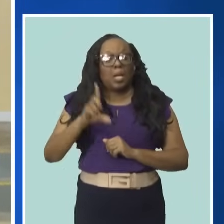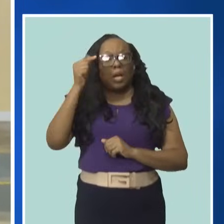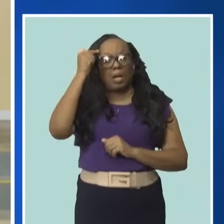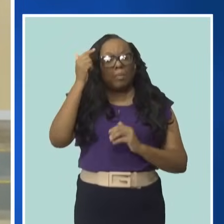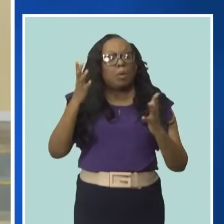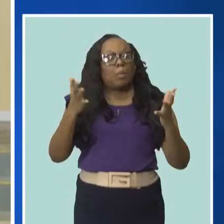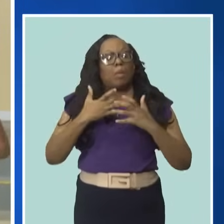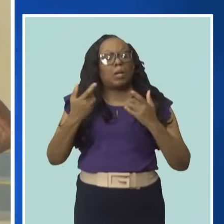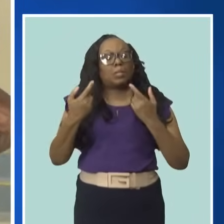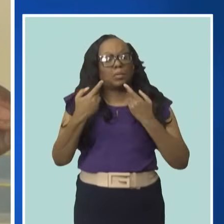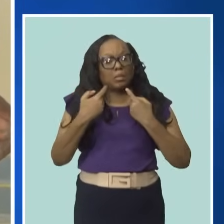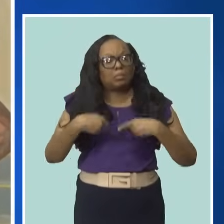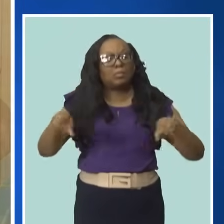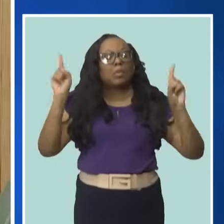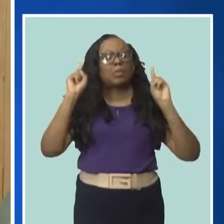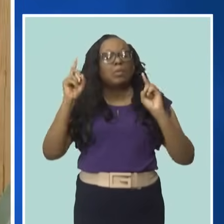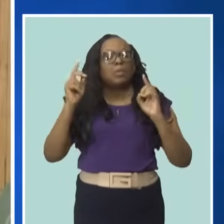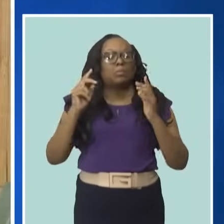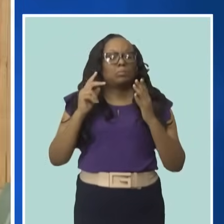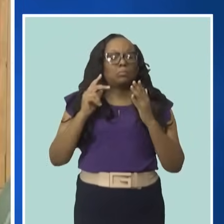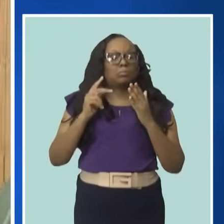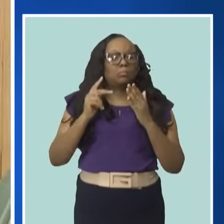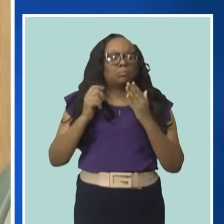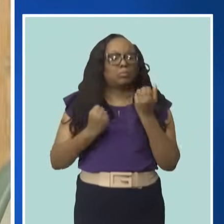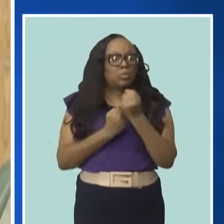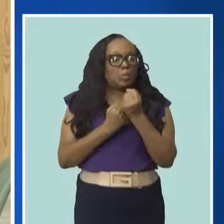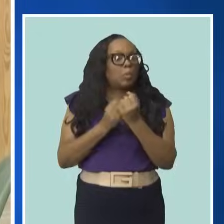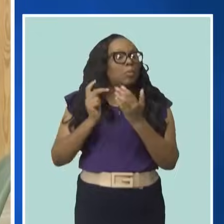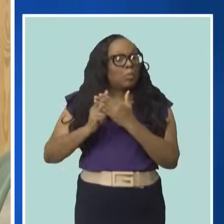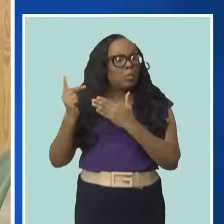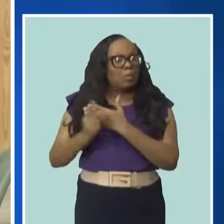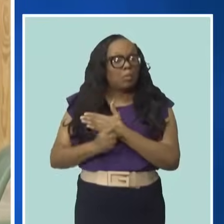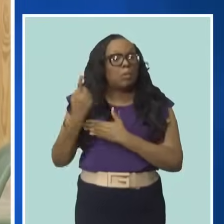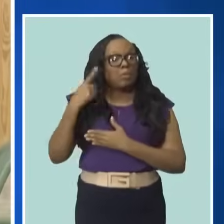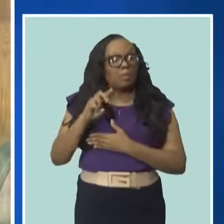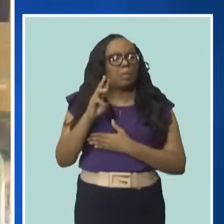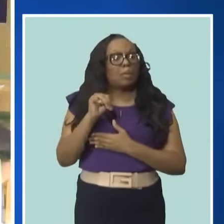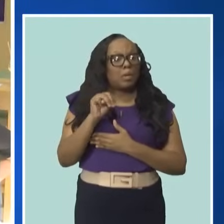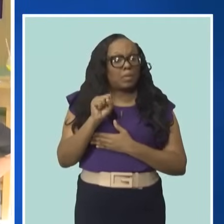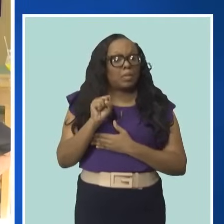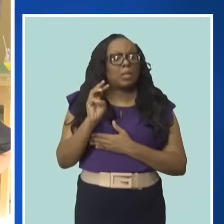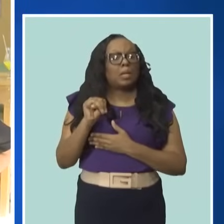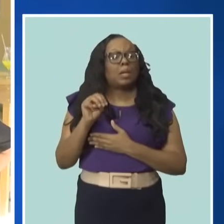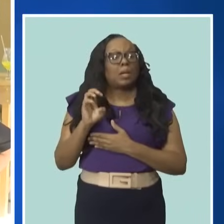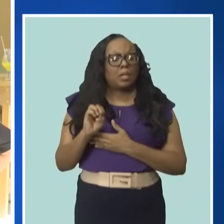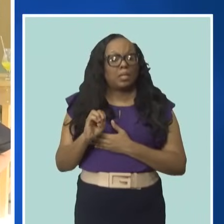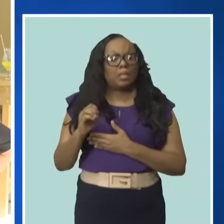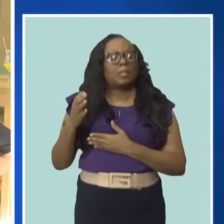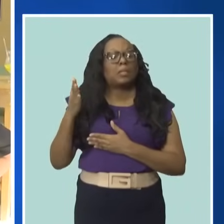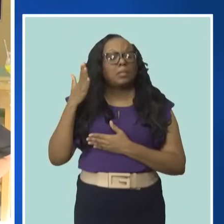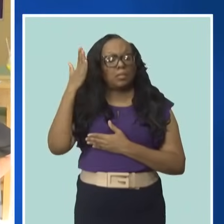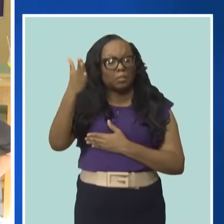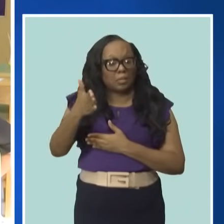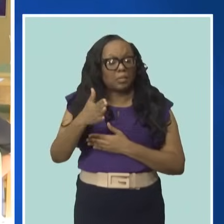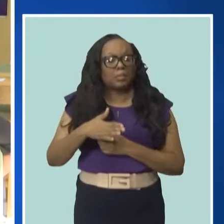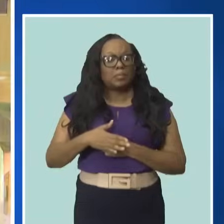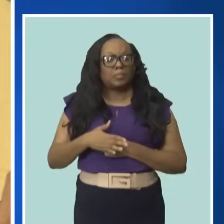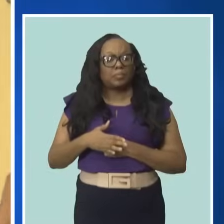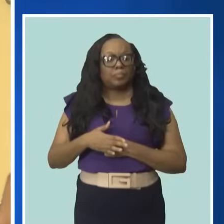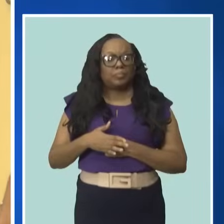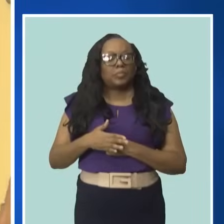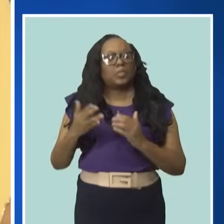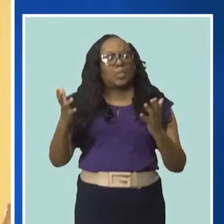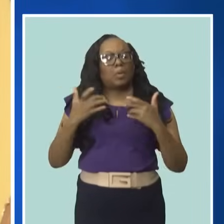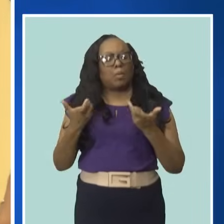intends to roll out support programs, that is, for the micro, small and medium-sized enterprises in the near future. And